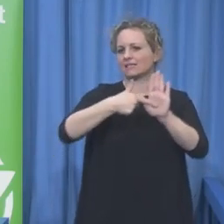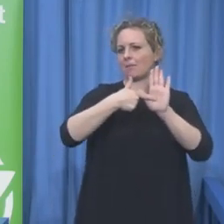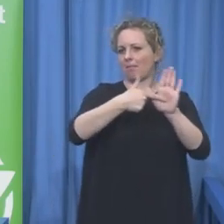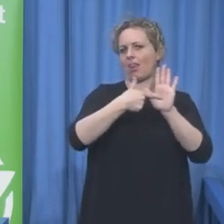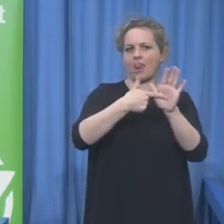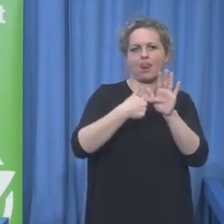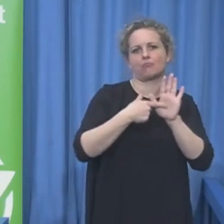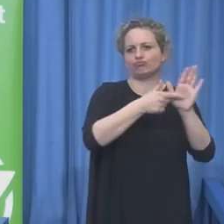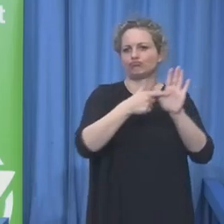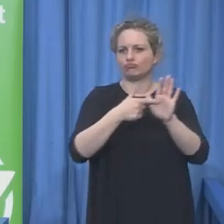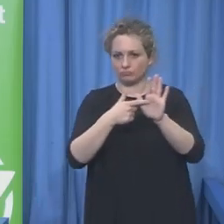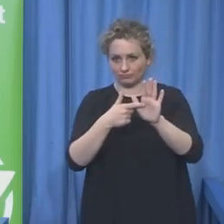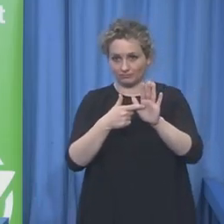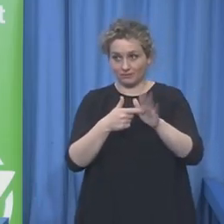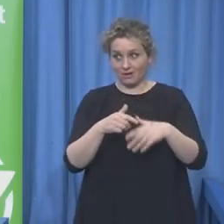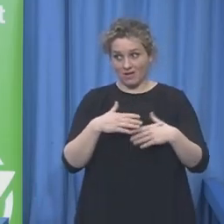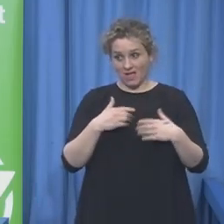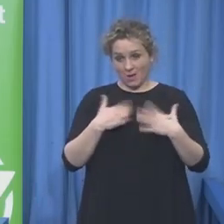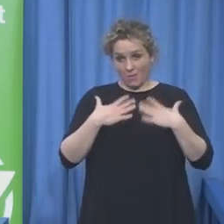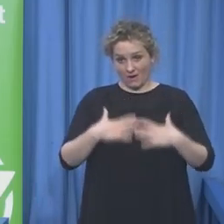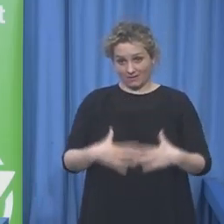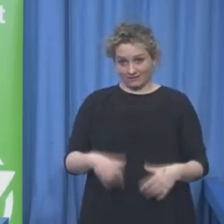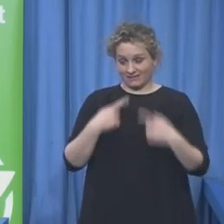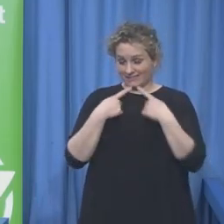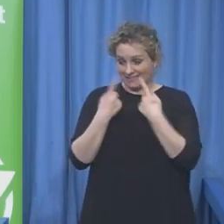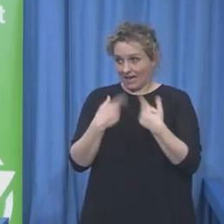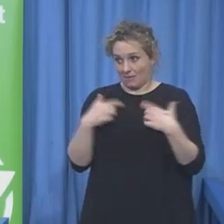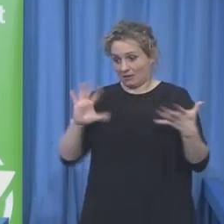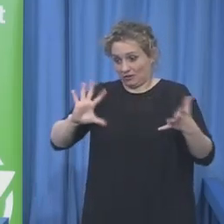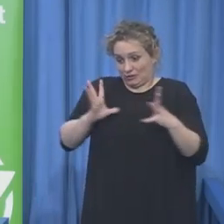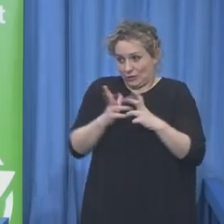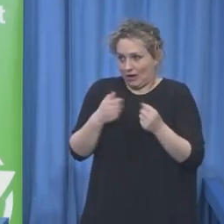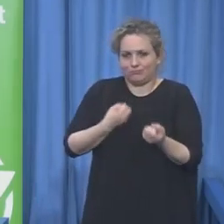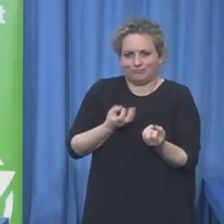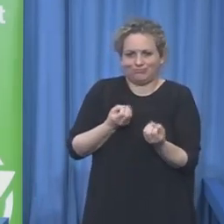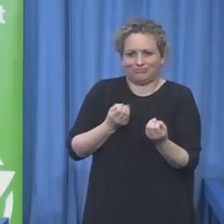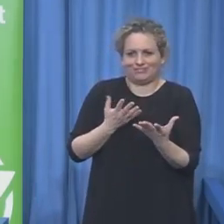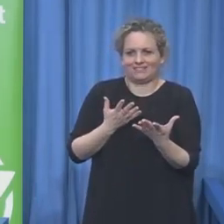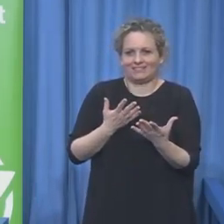mention two of my colleagues that are sitting here and helped building this amazing